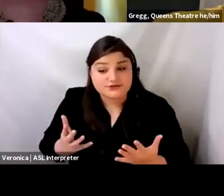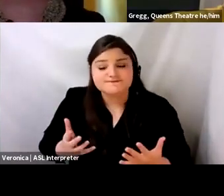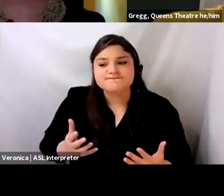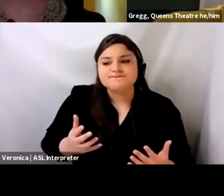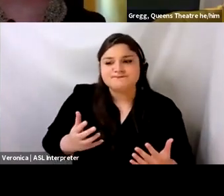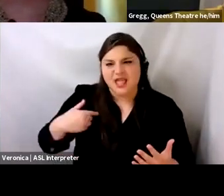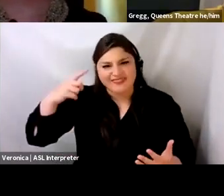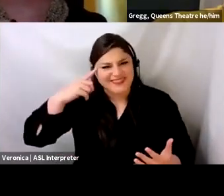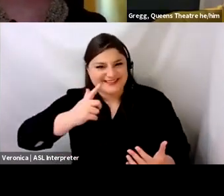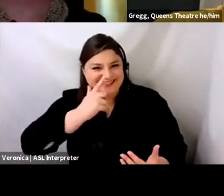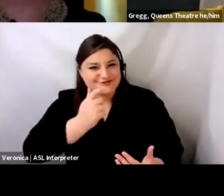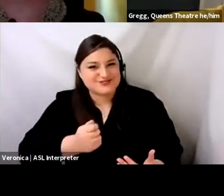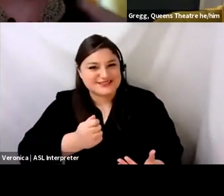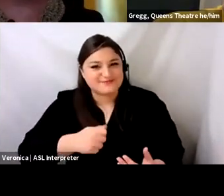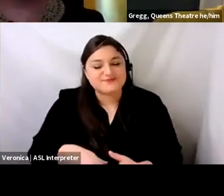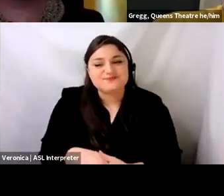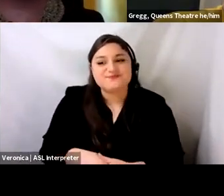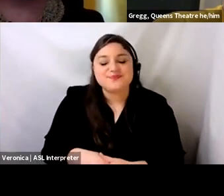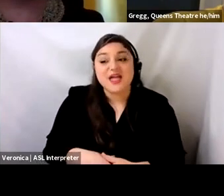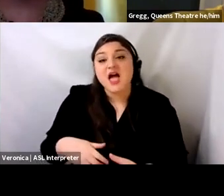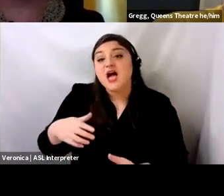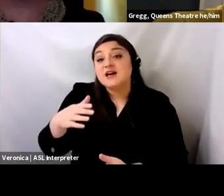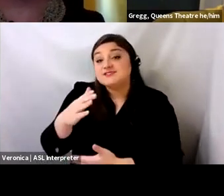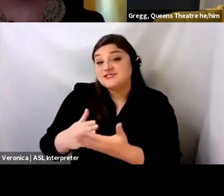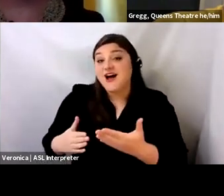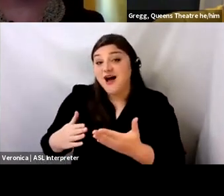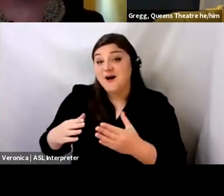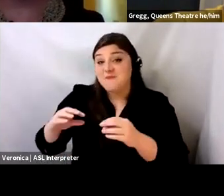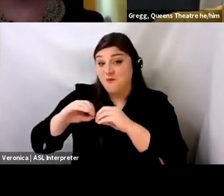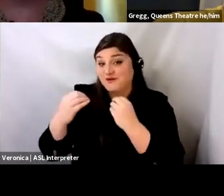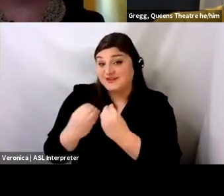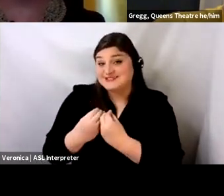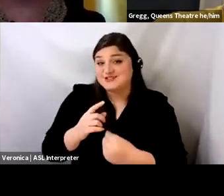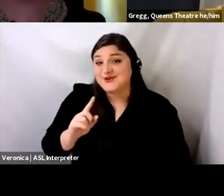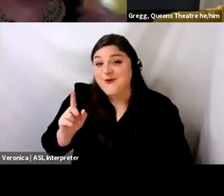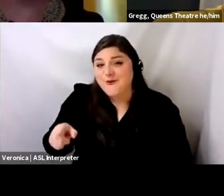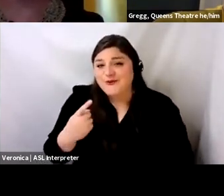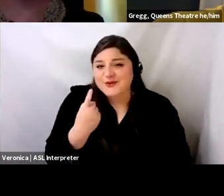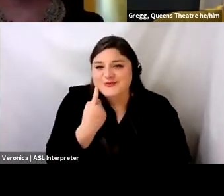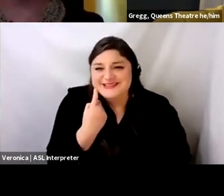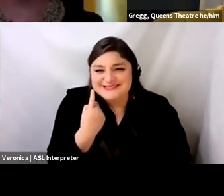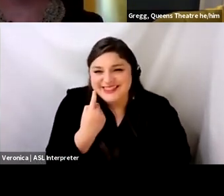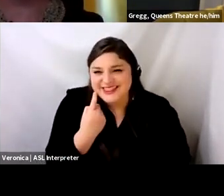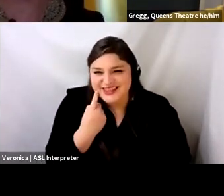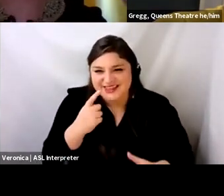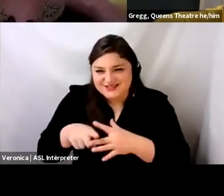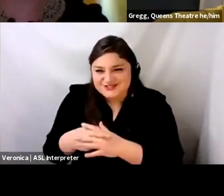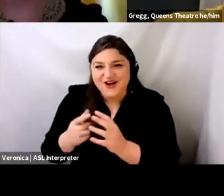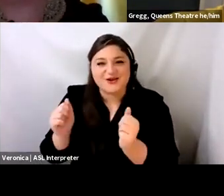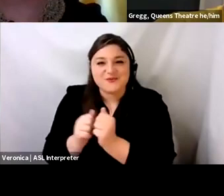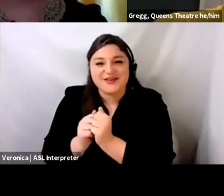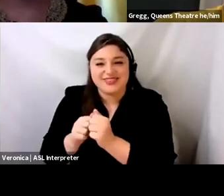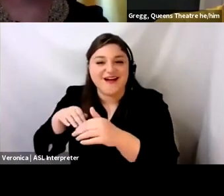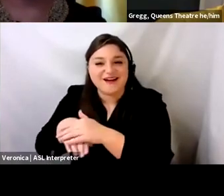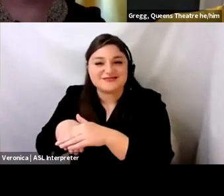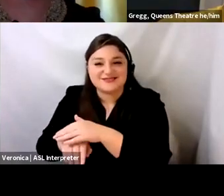some organizations have just started to really focus on access and when they haven't before in the built environment. So now